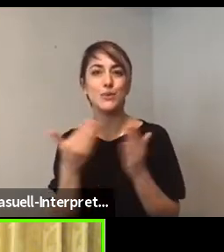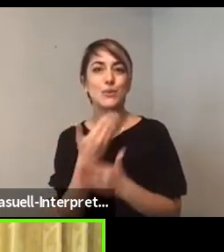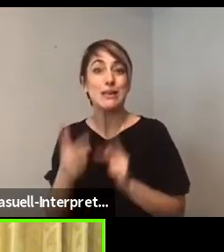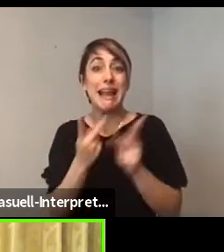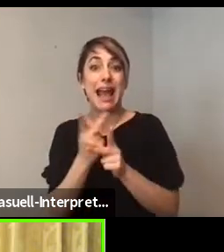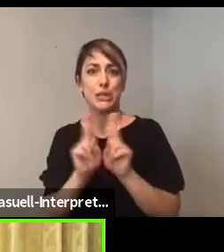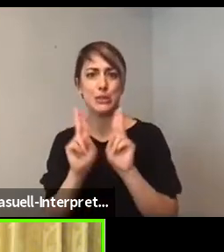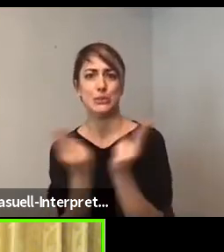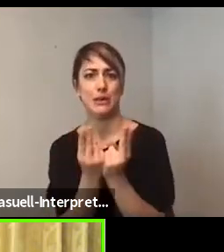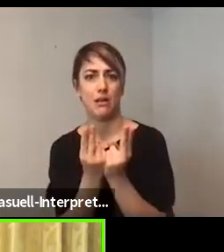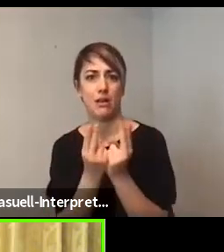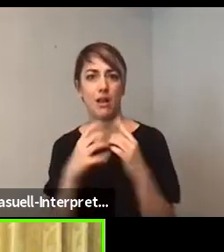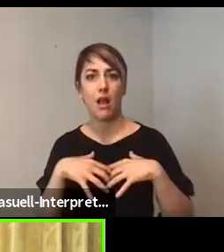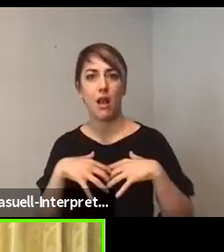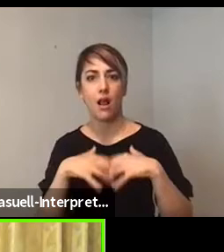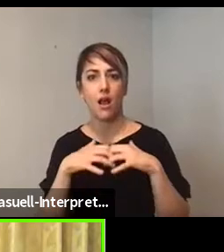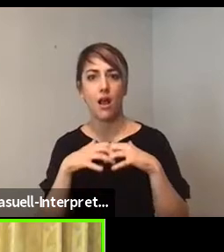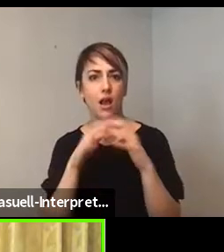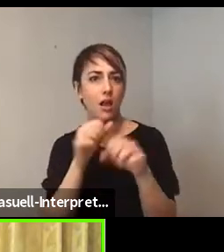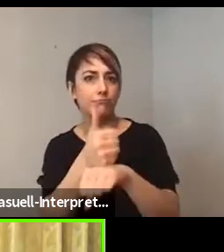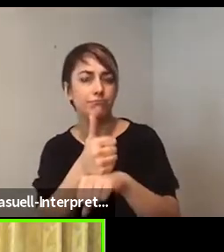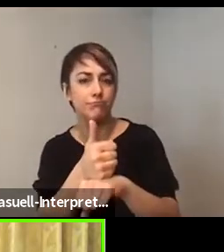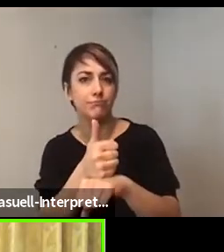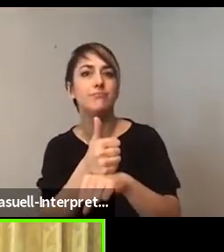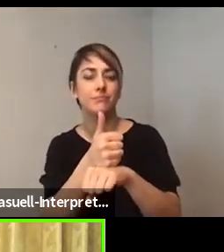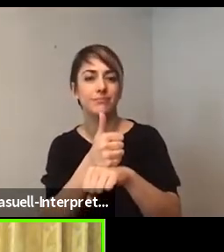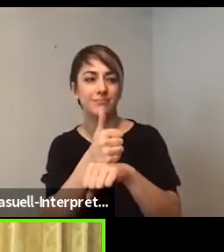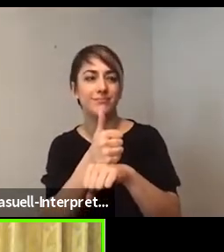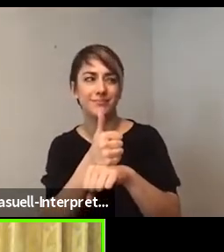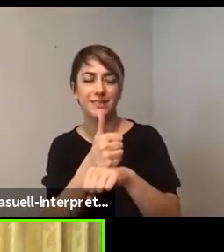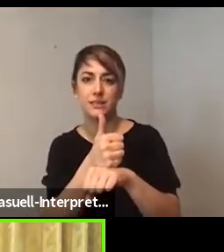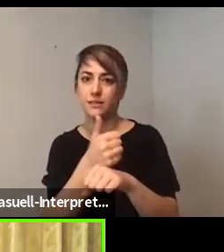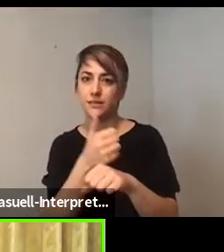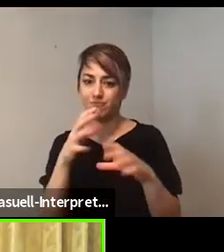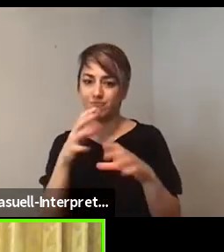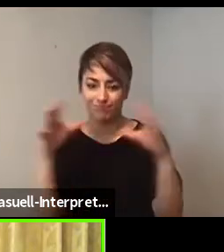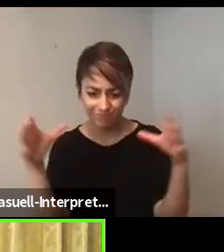and trying to figure this out together.